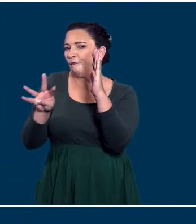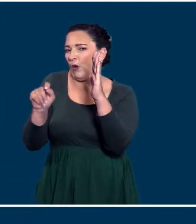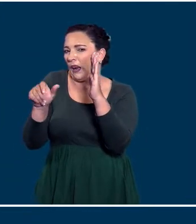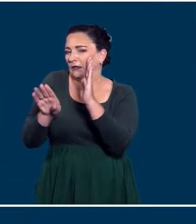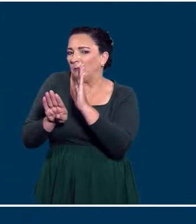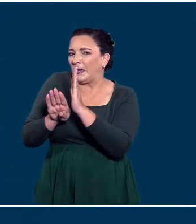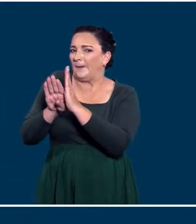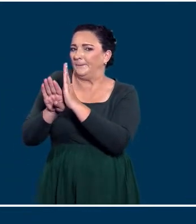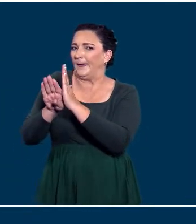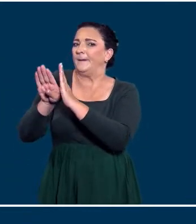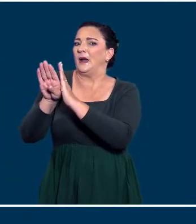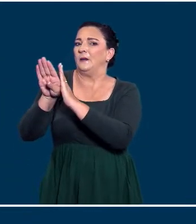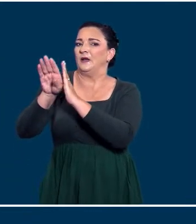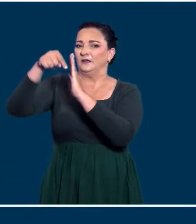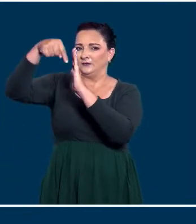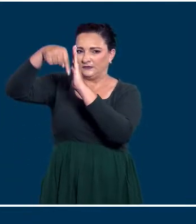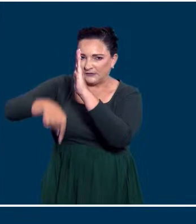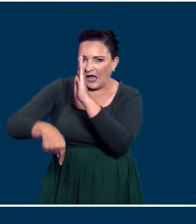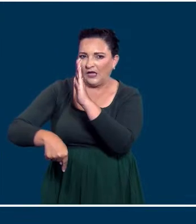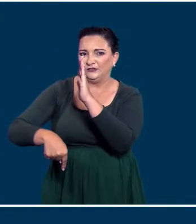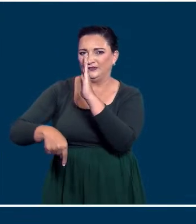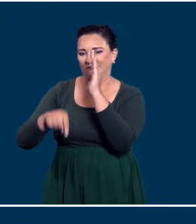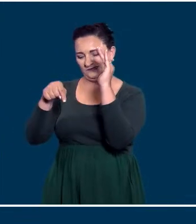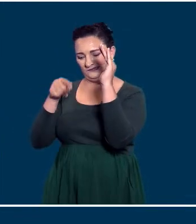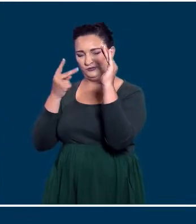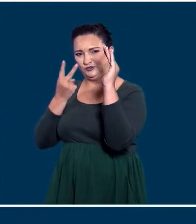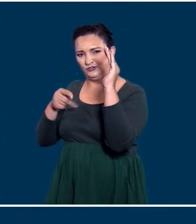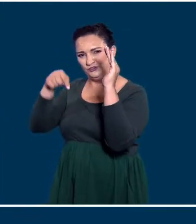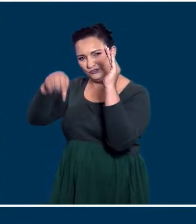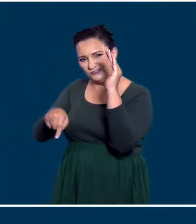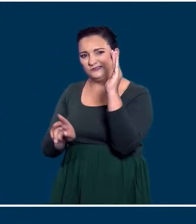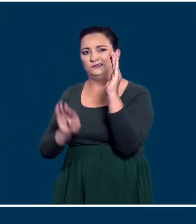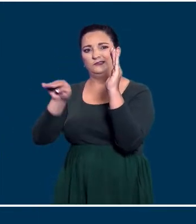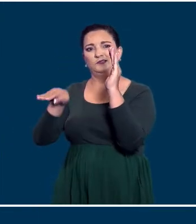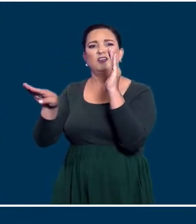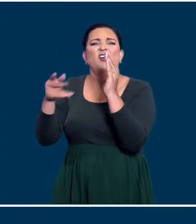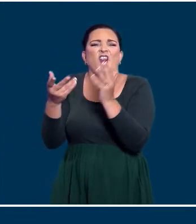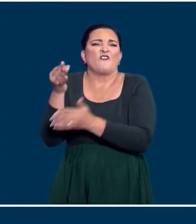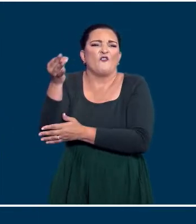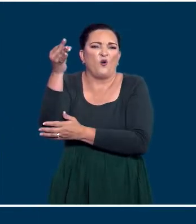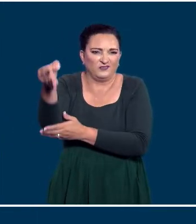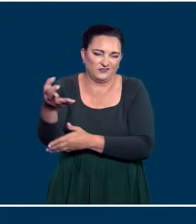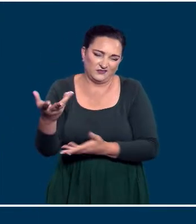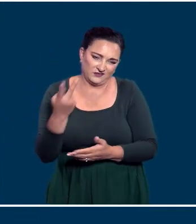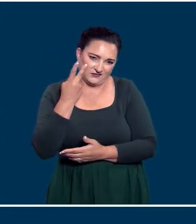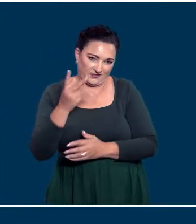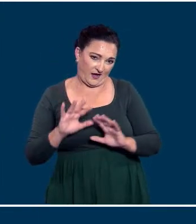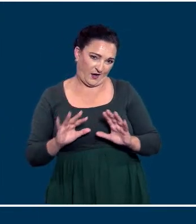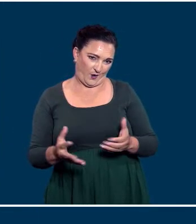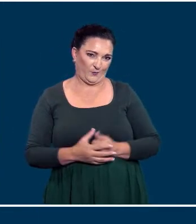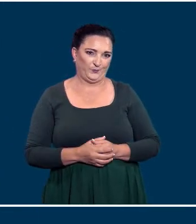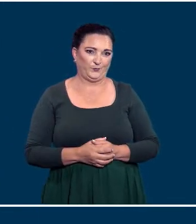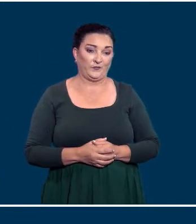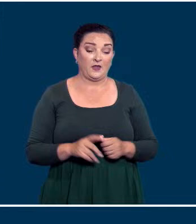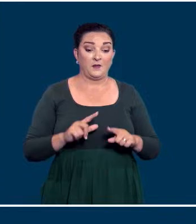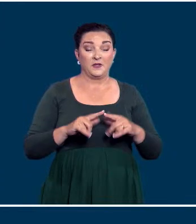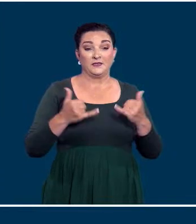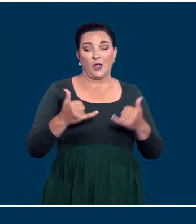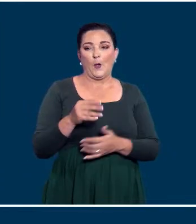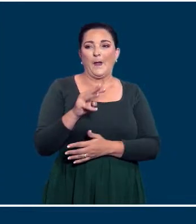those dotted pink dots there are our forecasts going forward. So medium-term